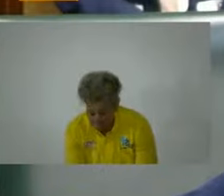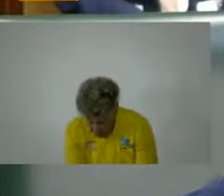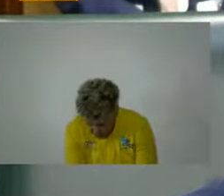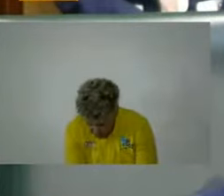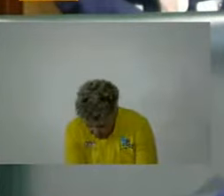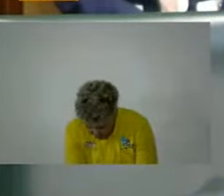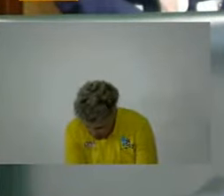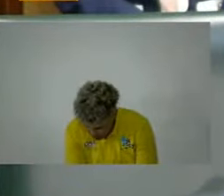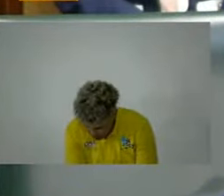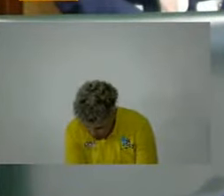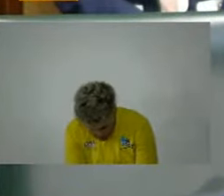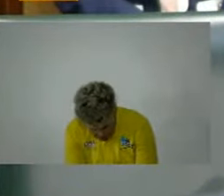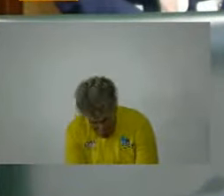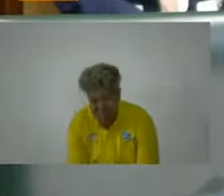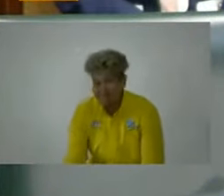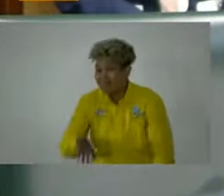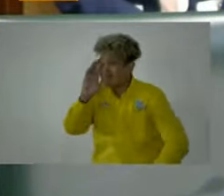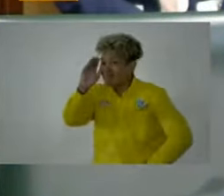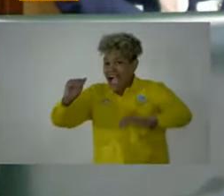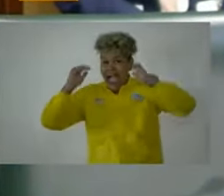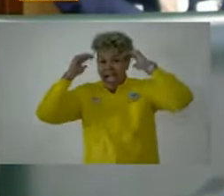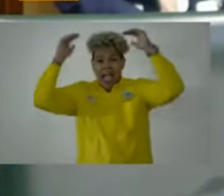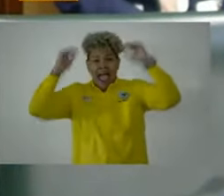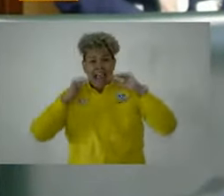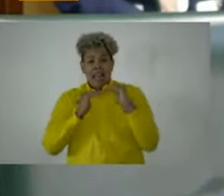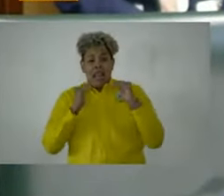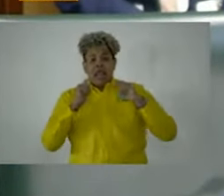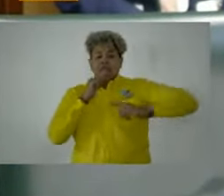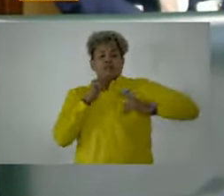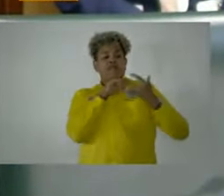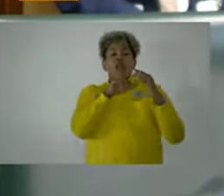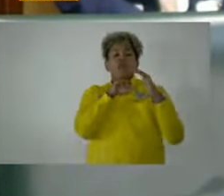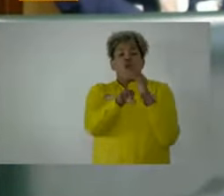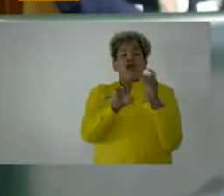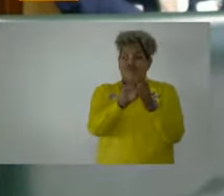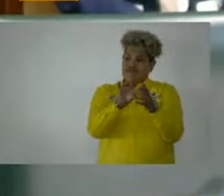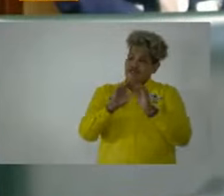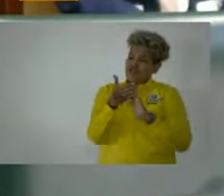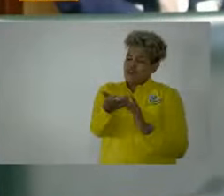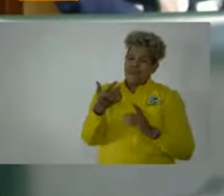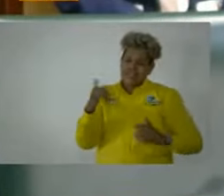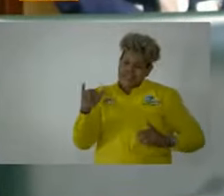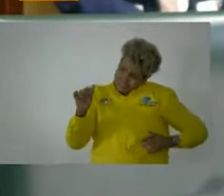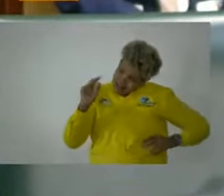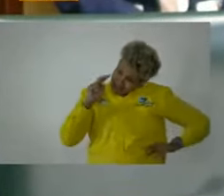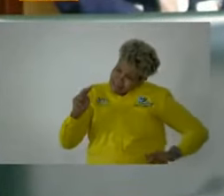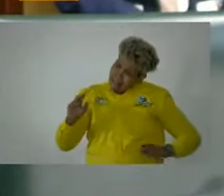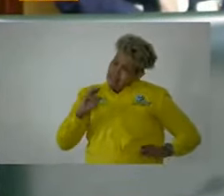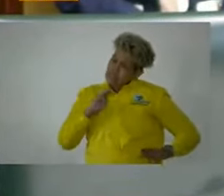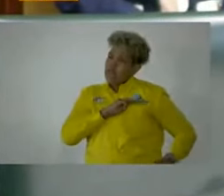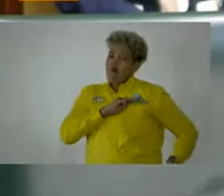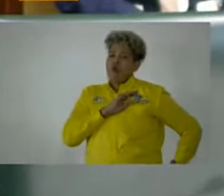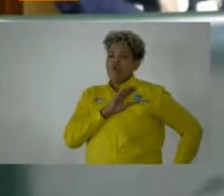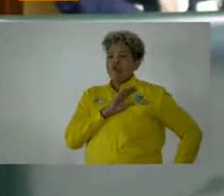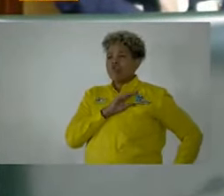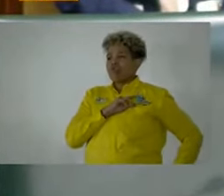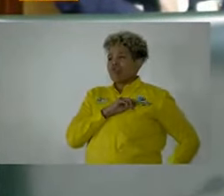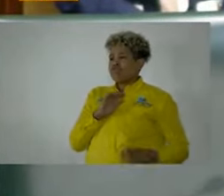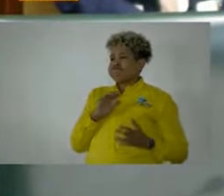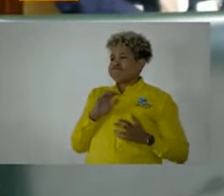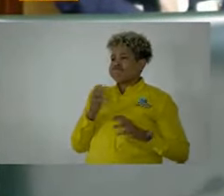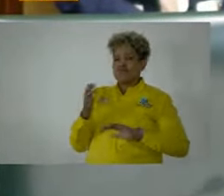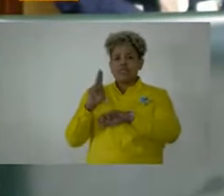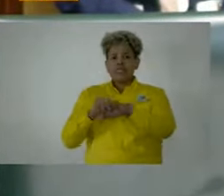Mr. Speaker, the very high levels of violent crime in our country continue to demoralize our nation.